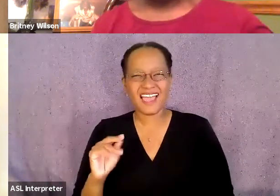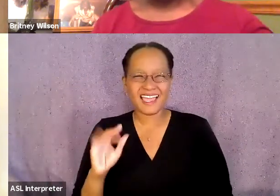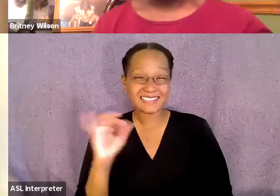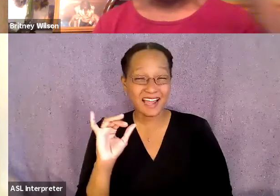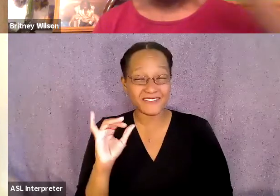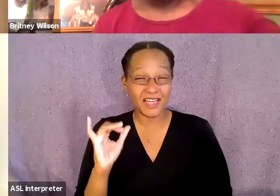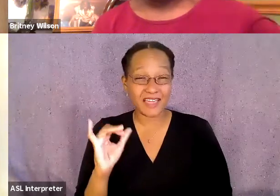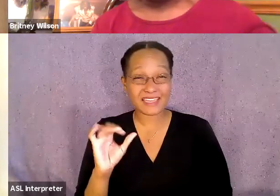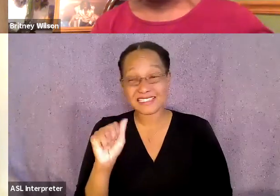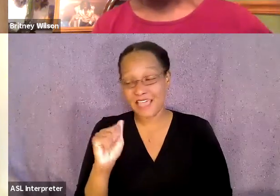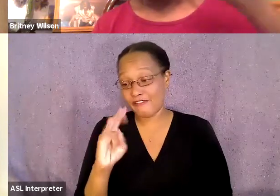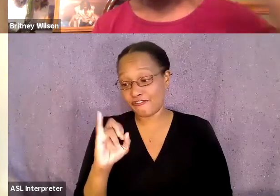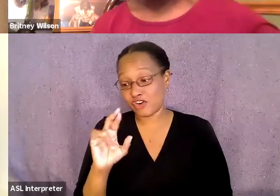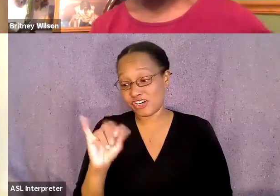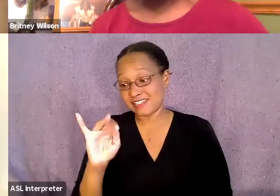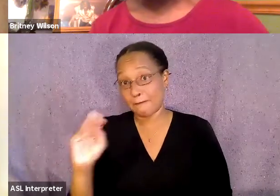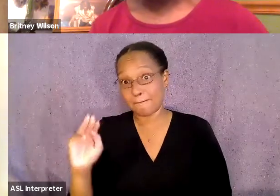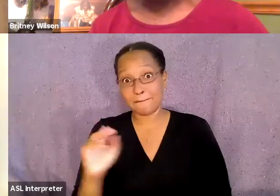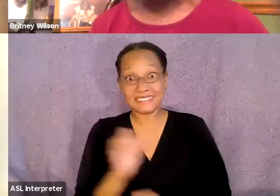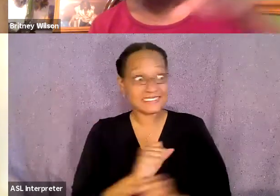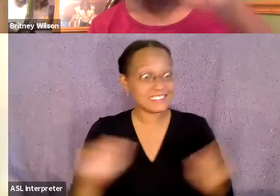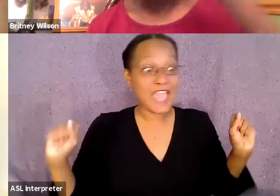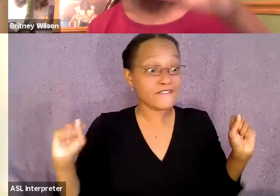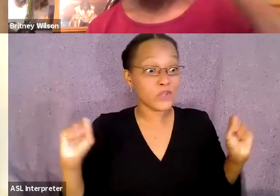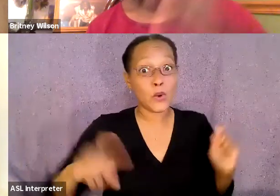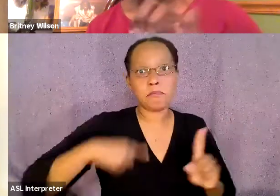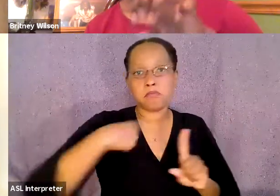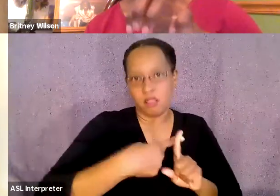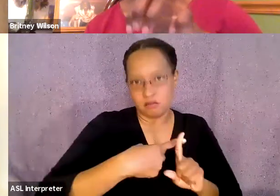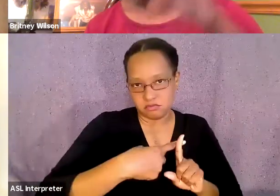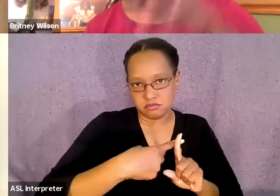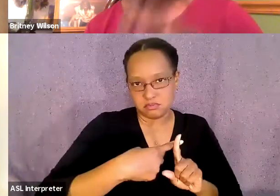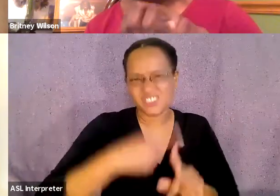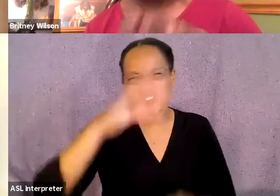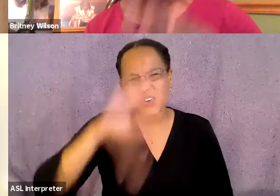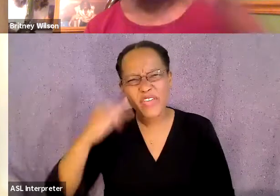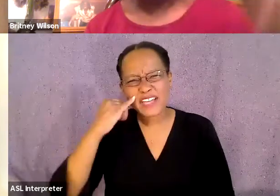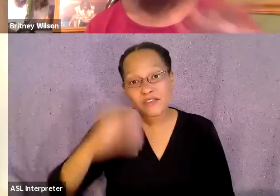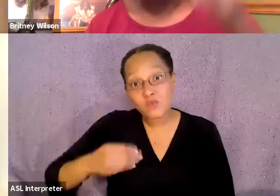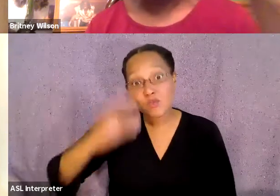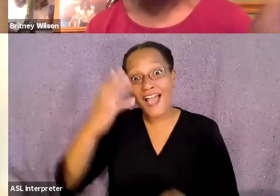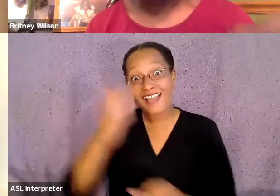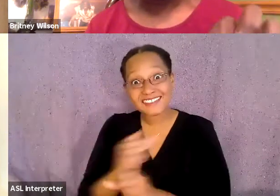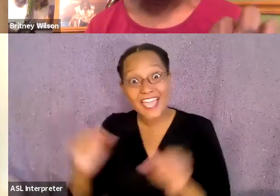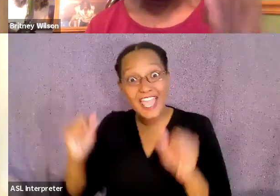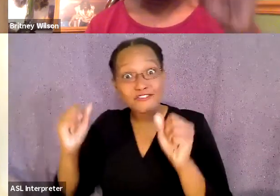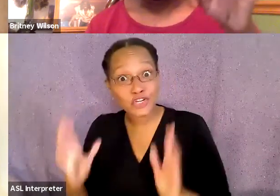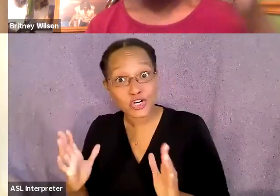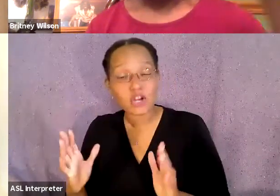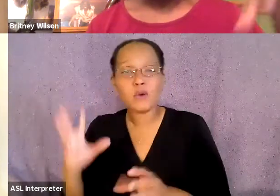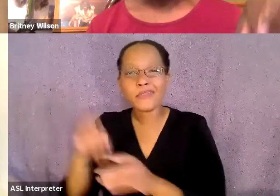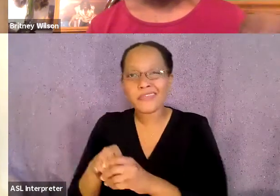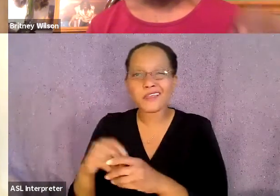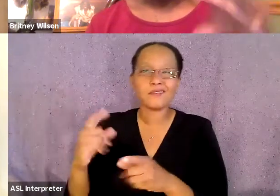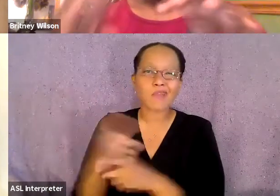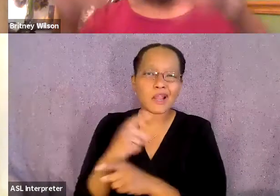plus when it comes to the disability community, because we know that white saviorism exists in regular social justice spaces, but, you